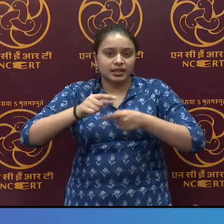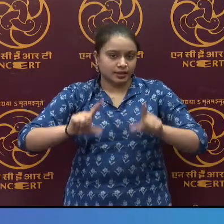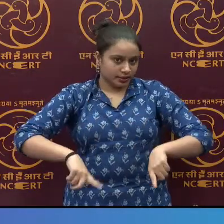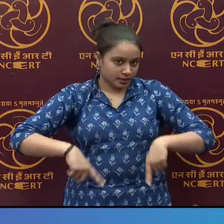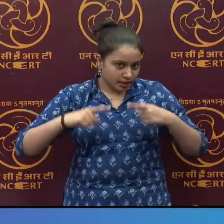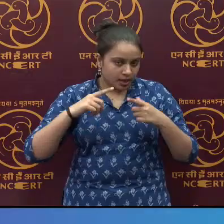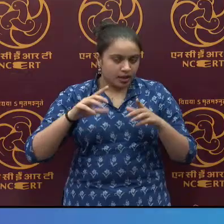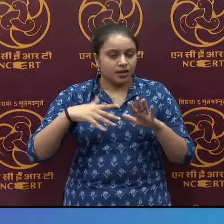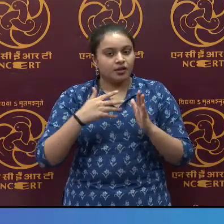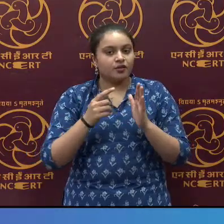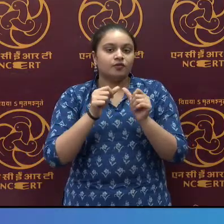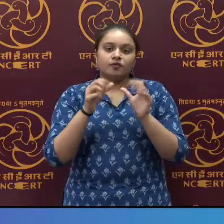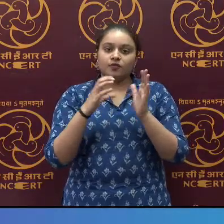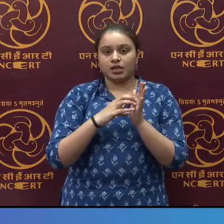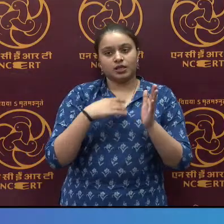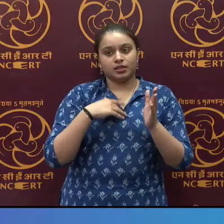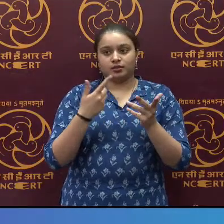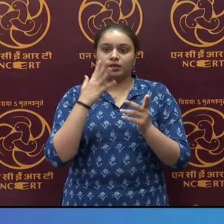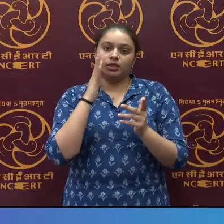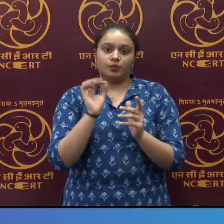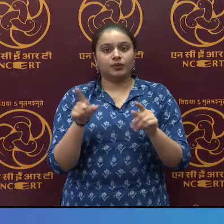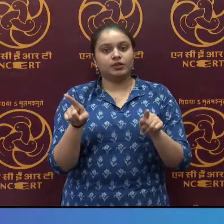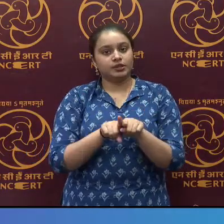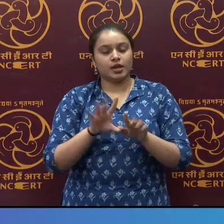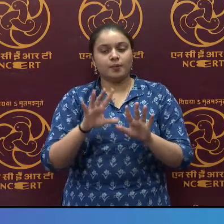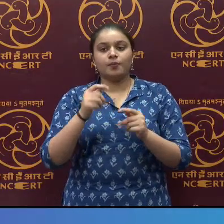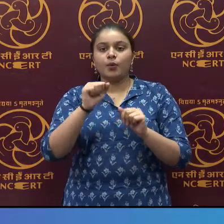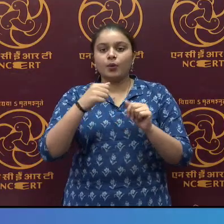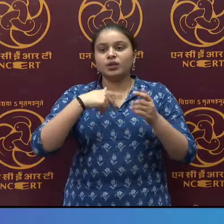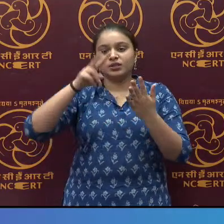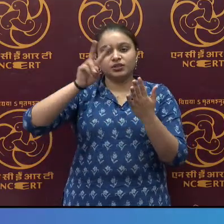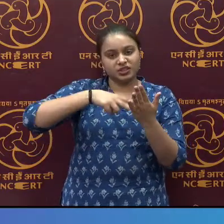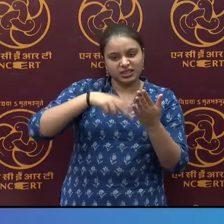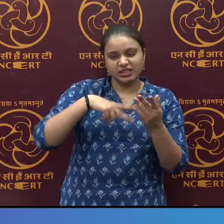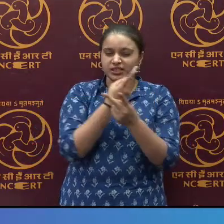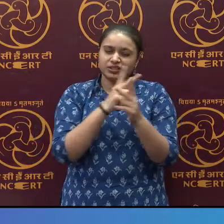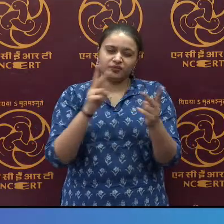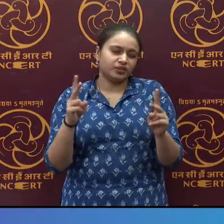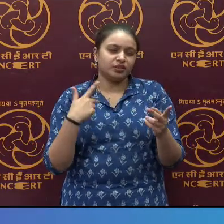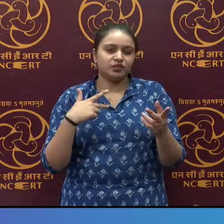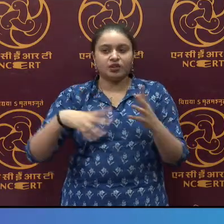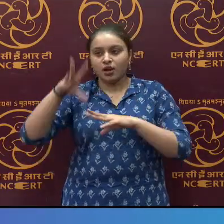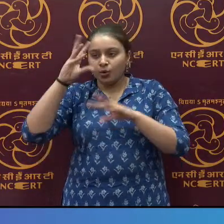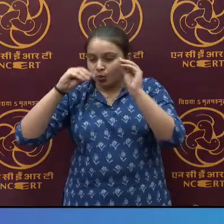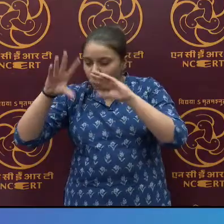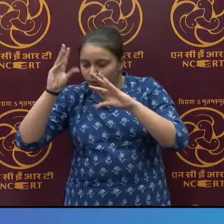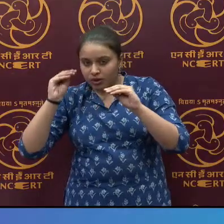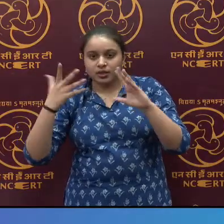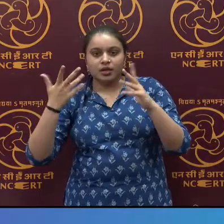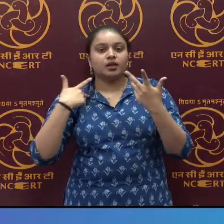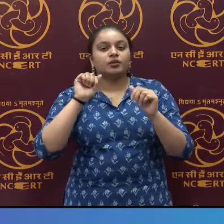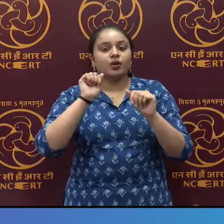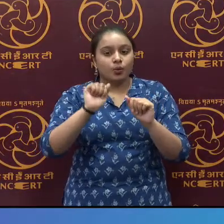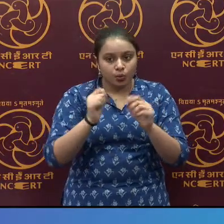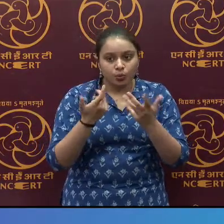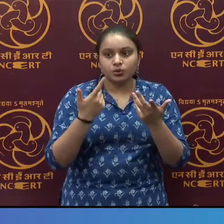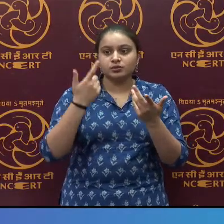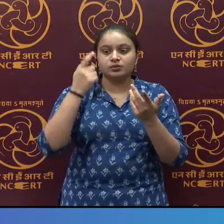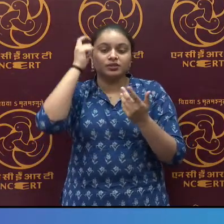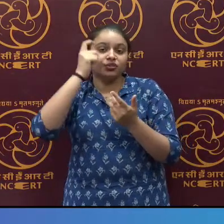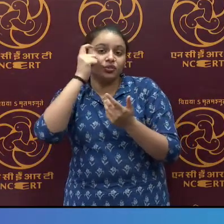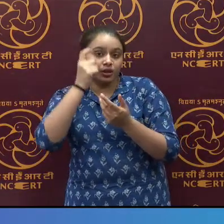equally important. True. Because first of all, you are reading a lot of it in terms of gaining information, building your critical